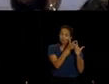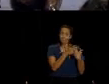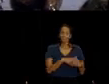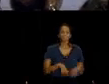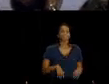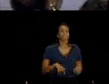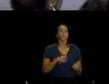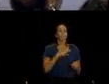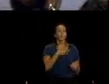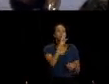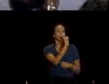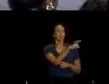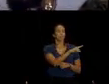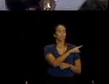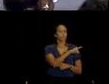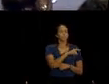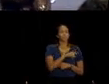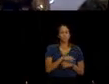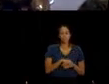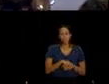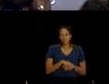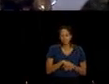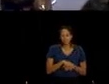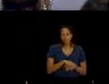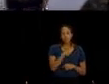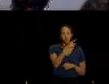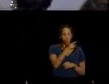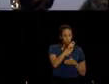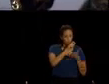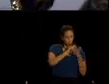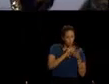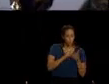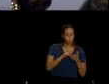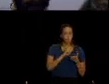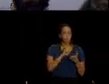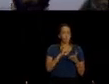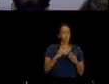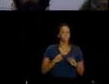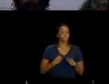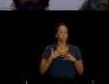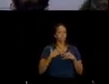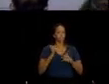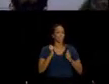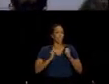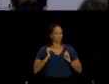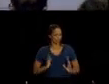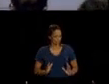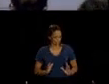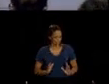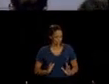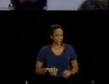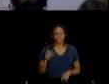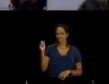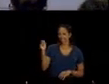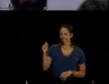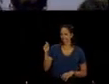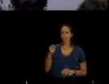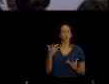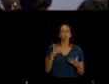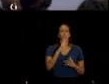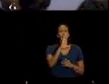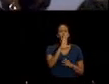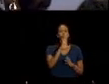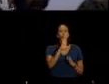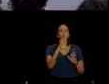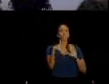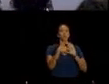question for you is, you mentioned that you are a screenwriter and aspiring actress. Yes. So what would be your ideal role to play?